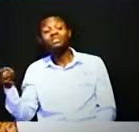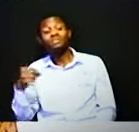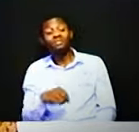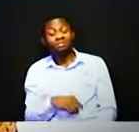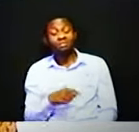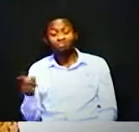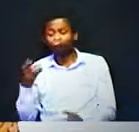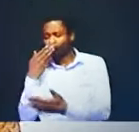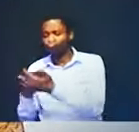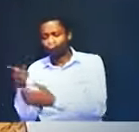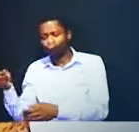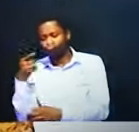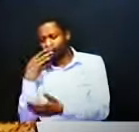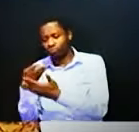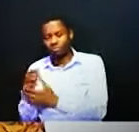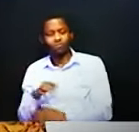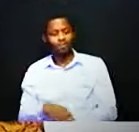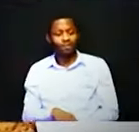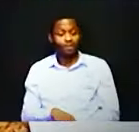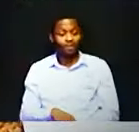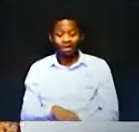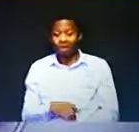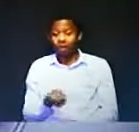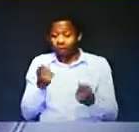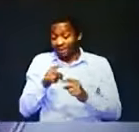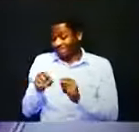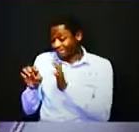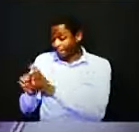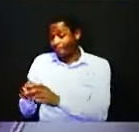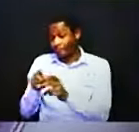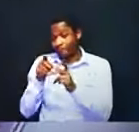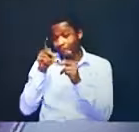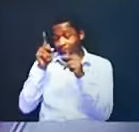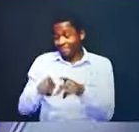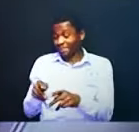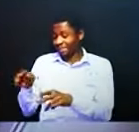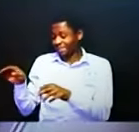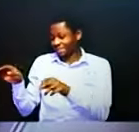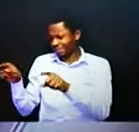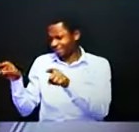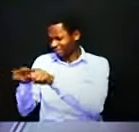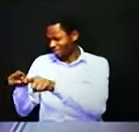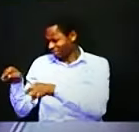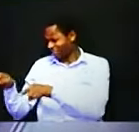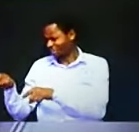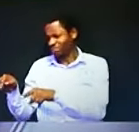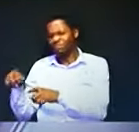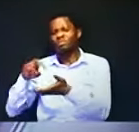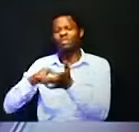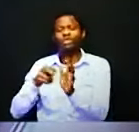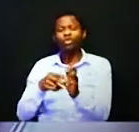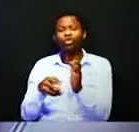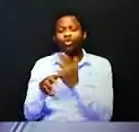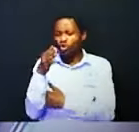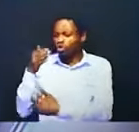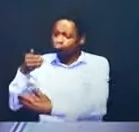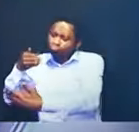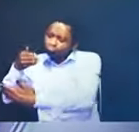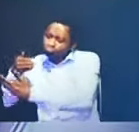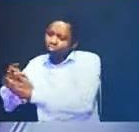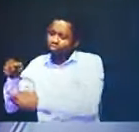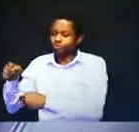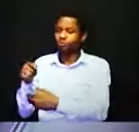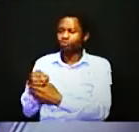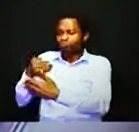boni ho. Now when you are like this, so what you say here, what happens is that God is always close to you. Ye woman ne se bribiam no nyame ben